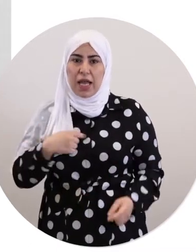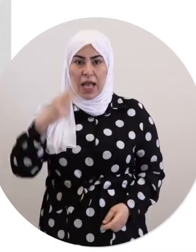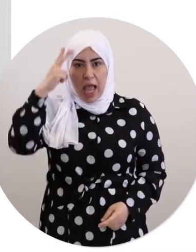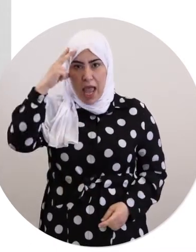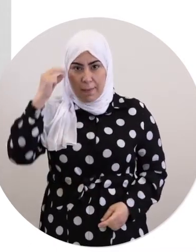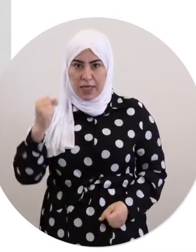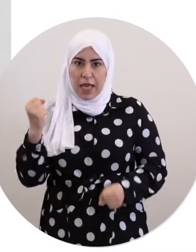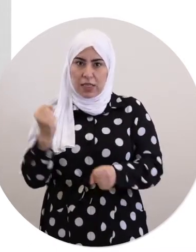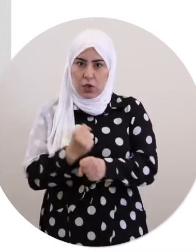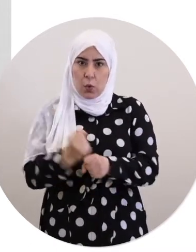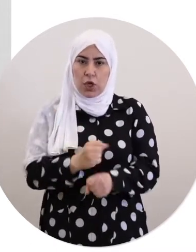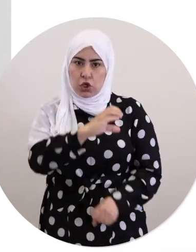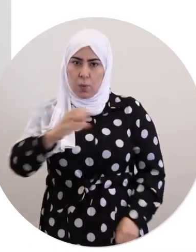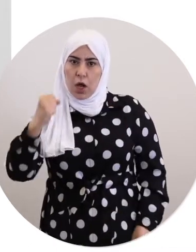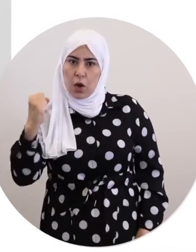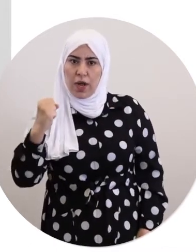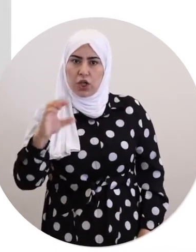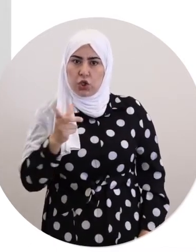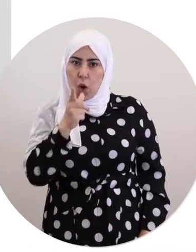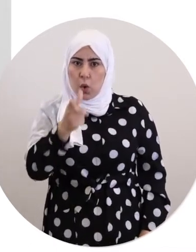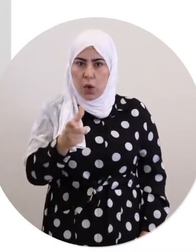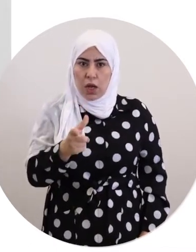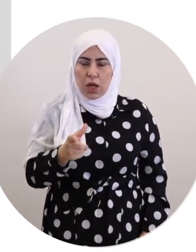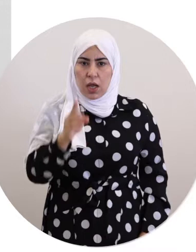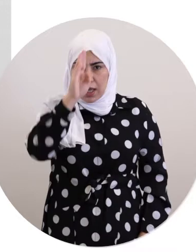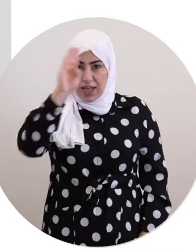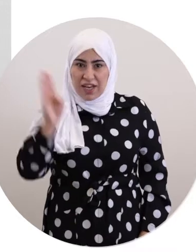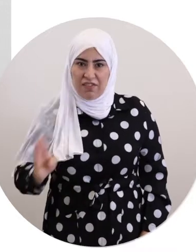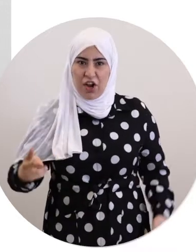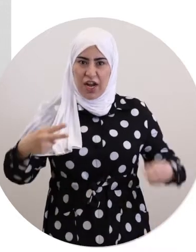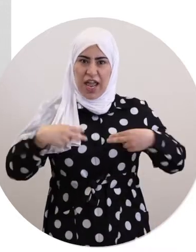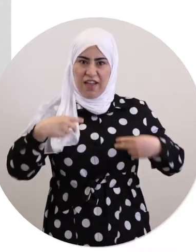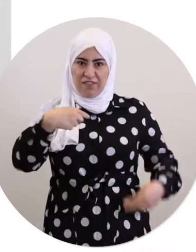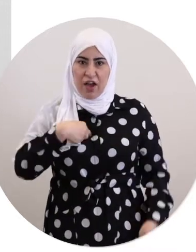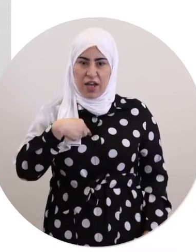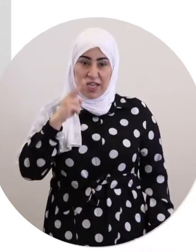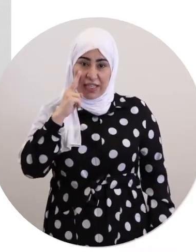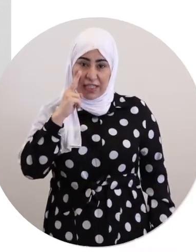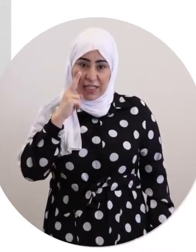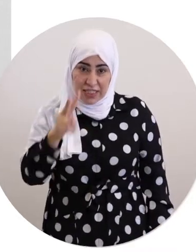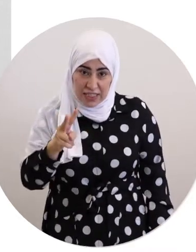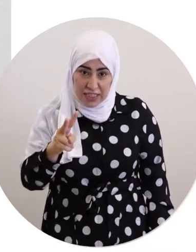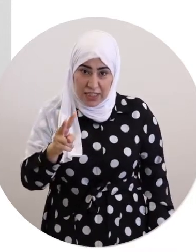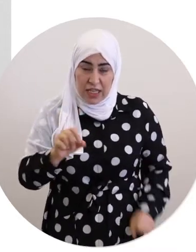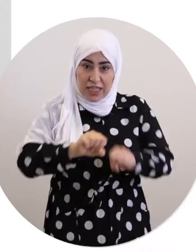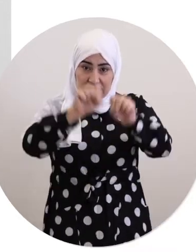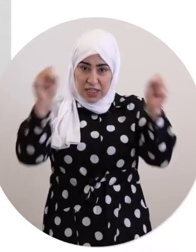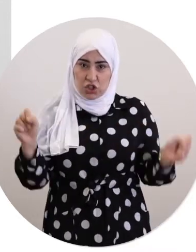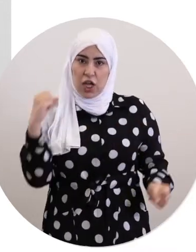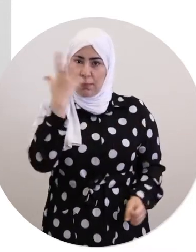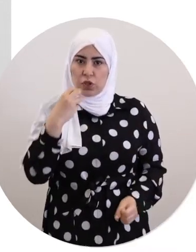to emphasize, I'm going to say, never have I seen such a beautiful place. This is inversion.